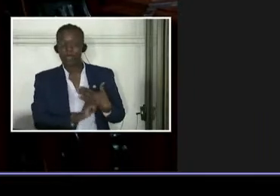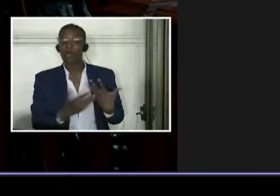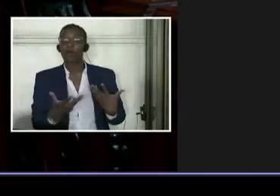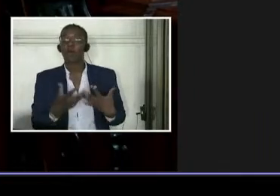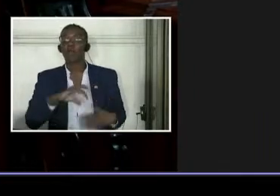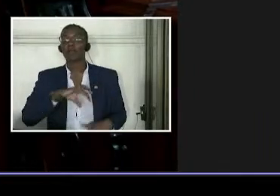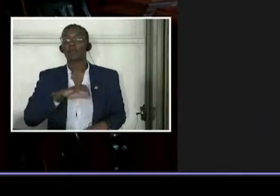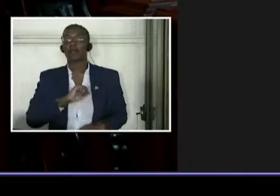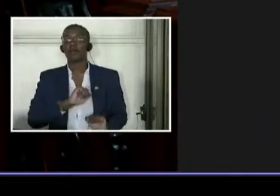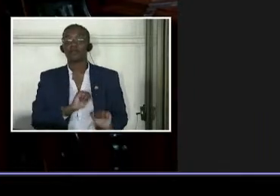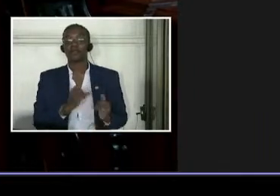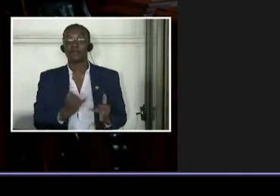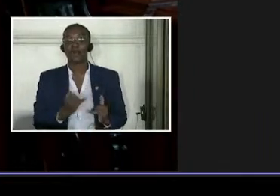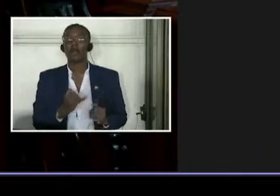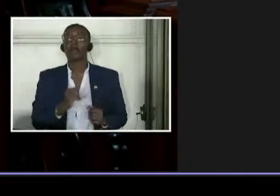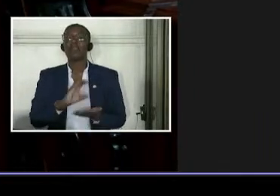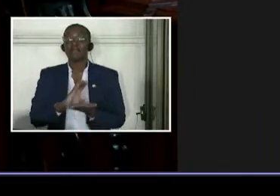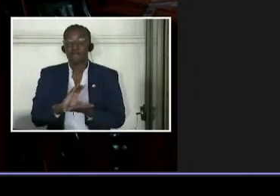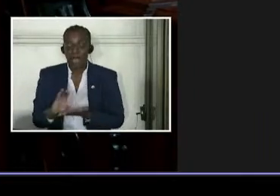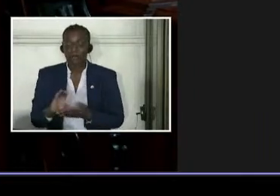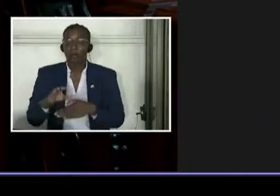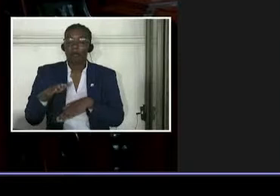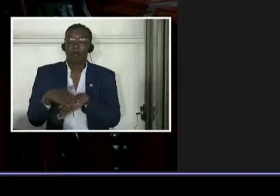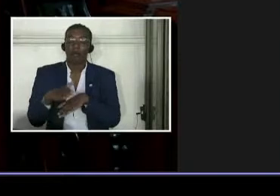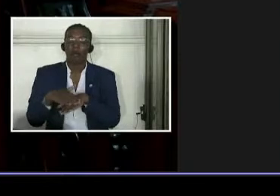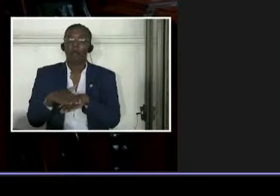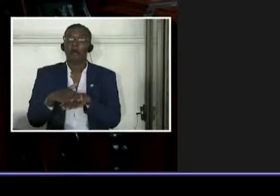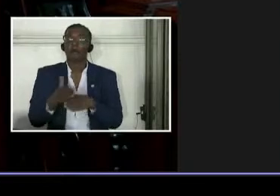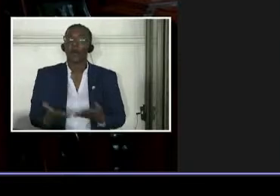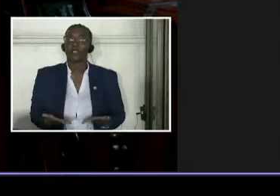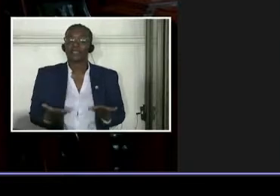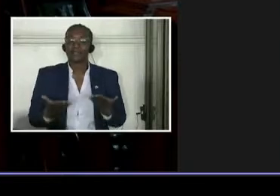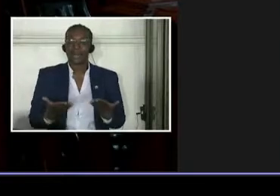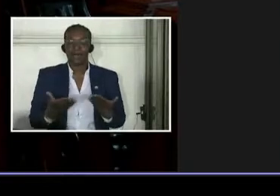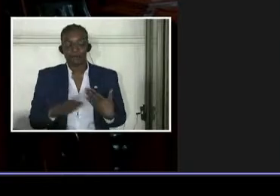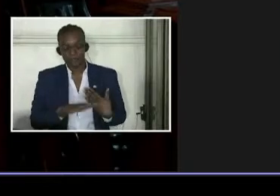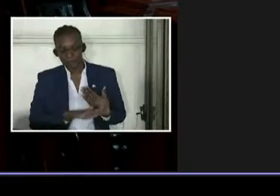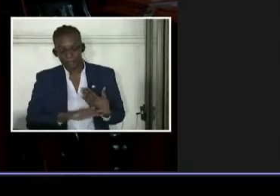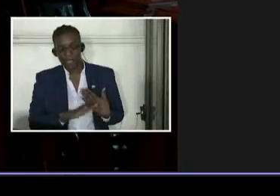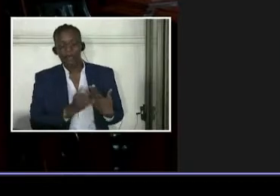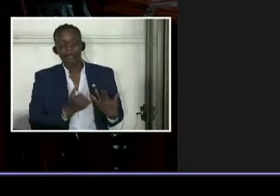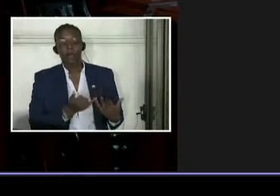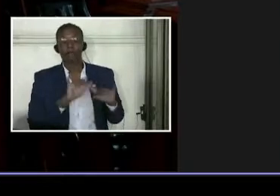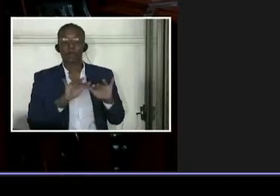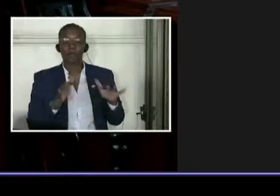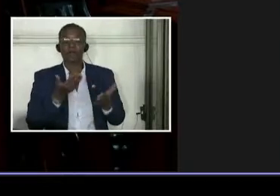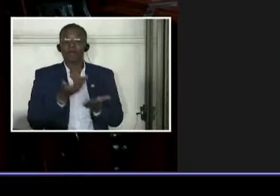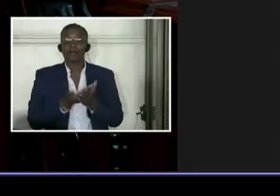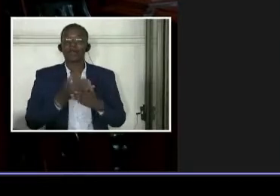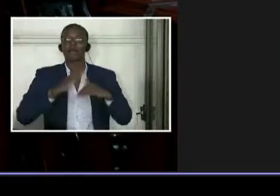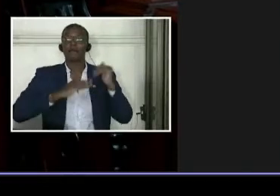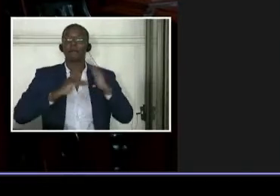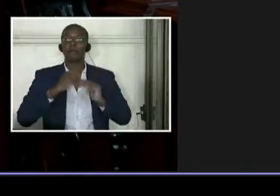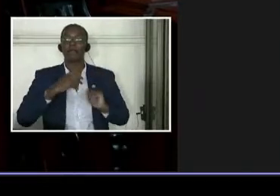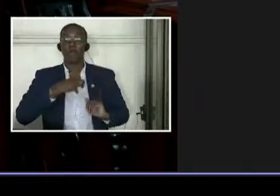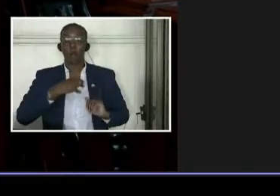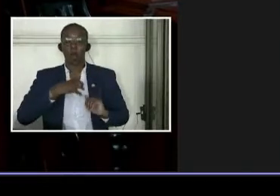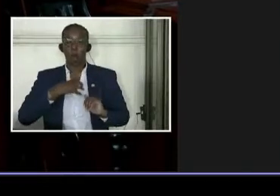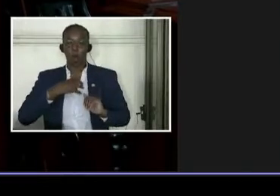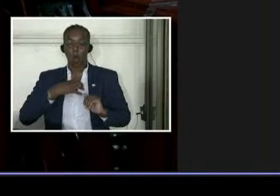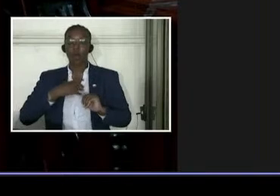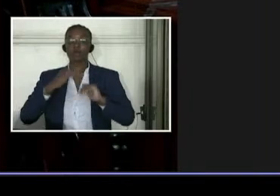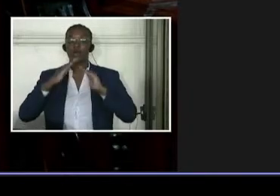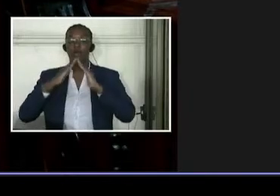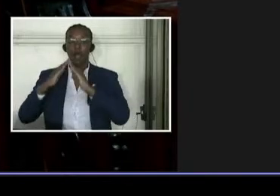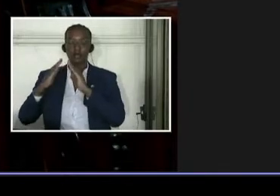province and investing more on service sites, because our people are able now to build their own houses. They are ready to build